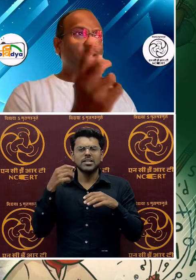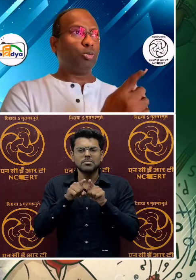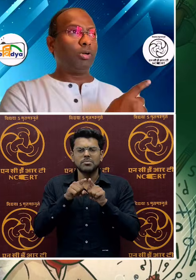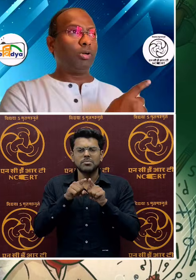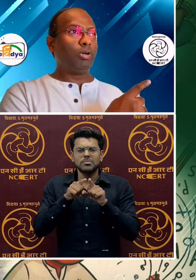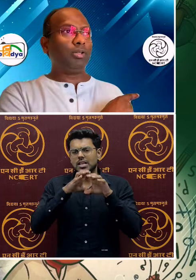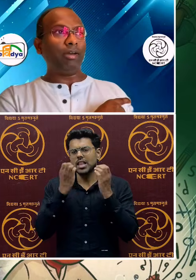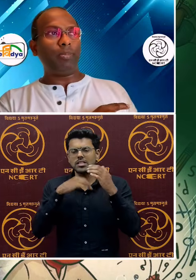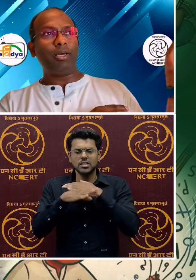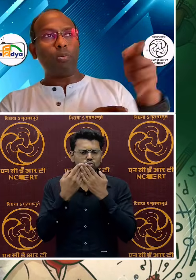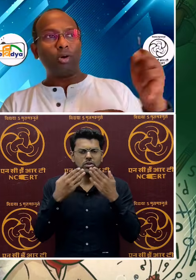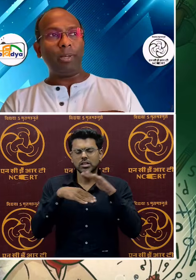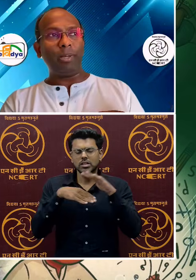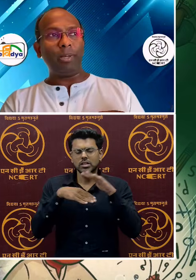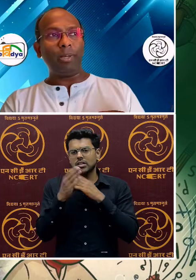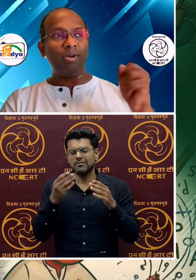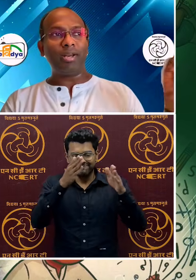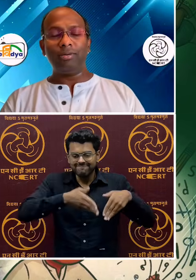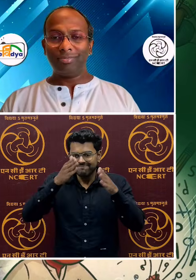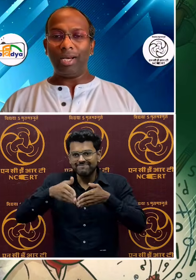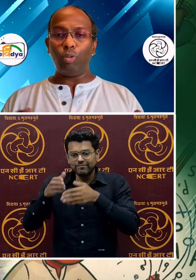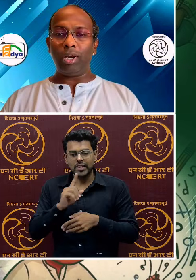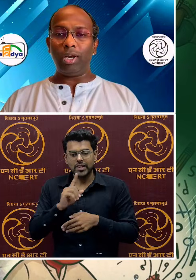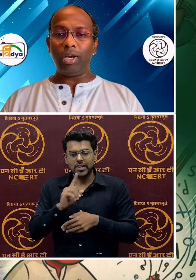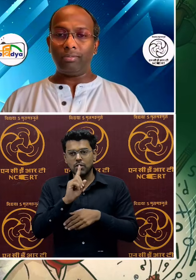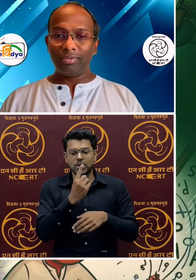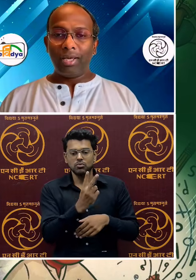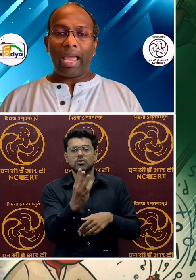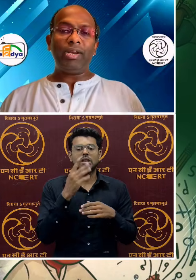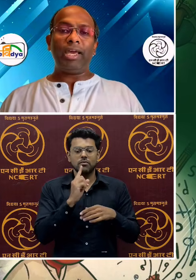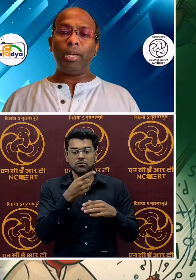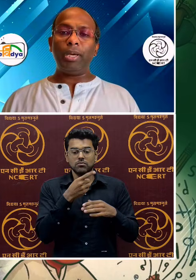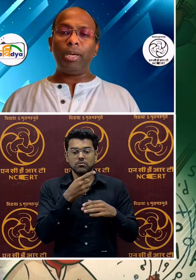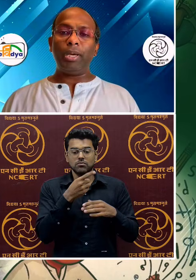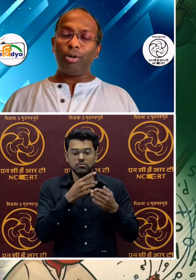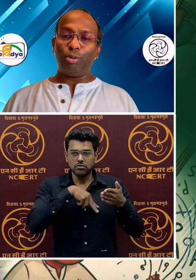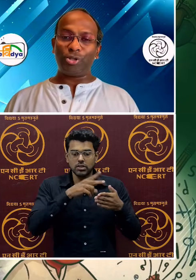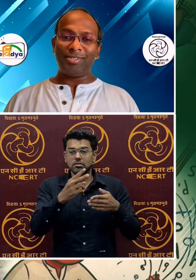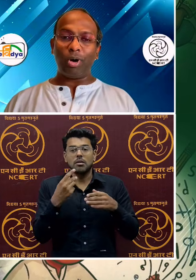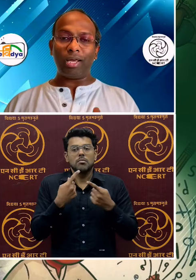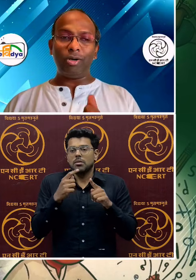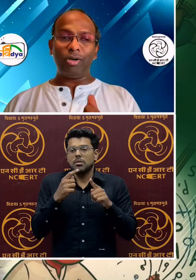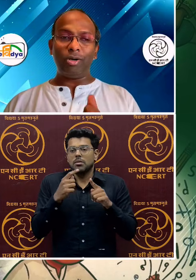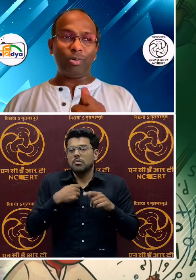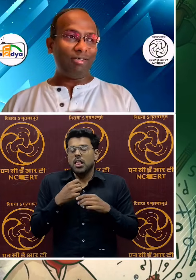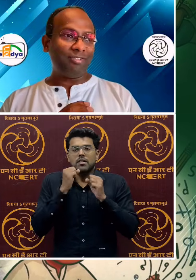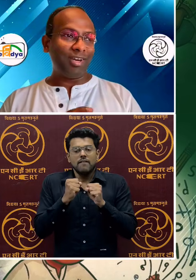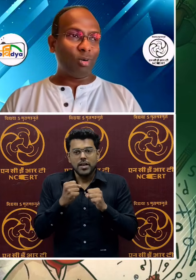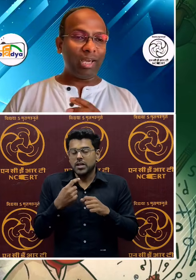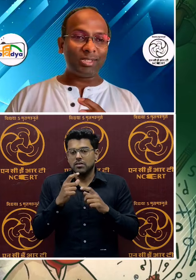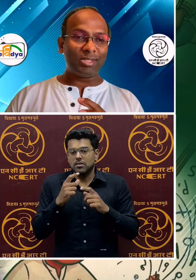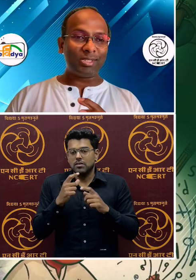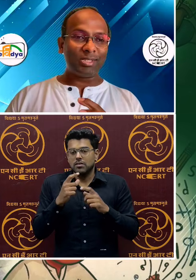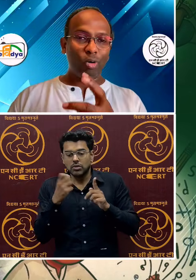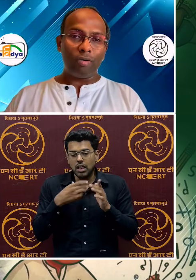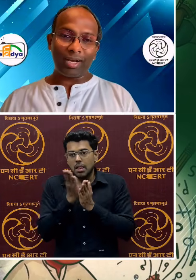remember, like in school, there will be row by row people will read loudly. Yes. I will never be able to do so. So what I will do, I will figure